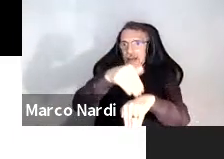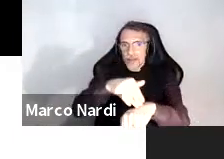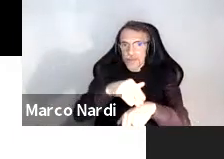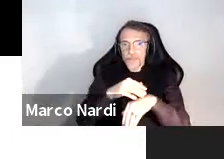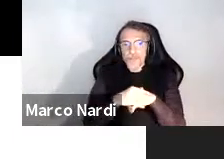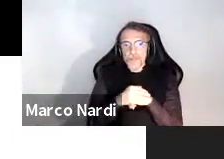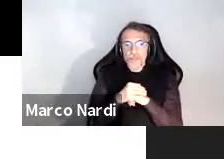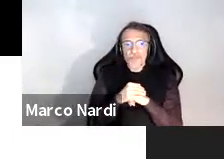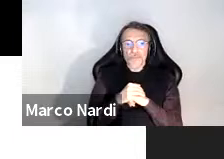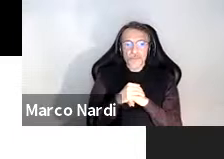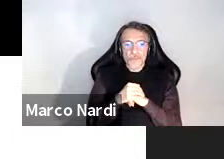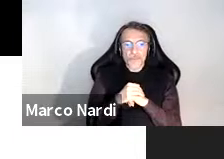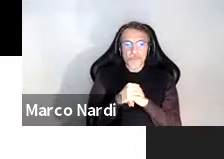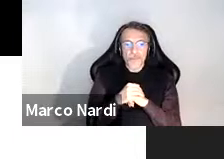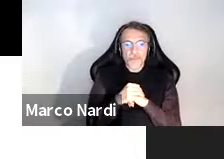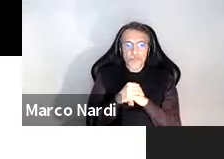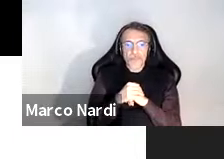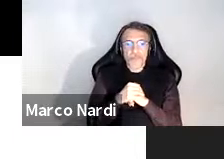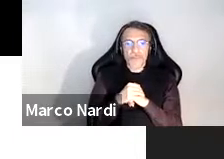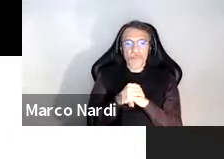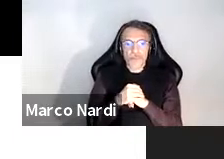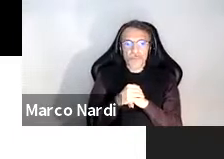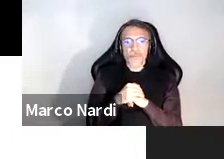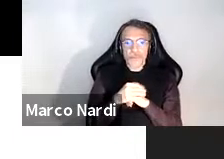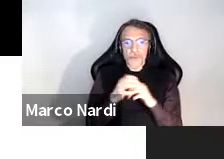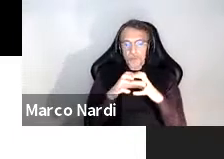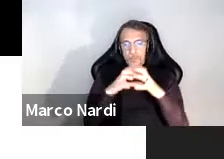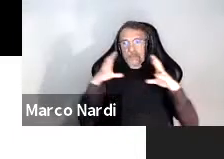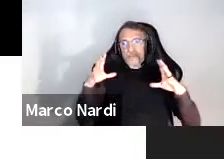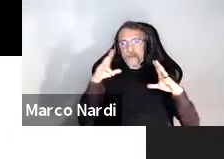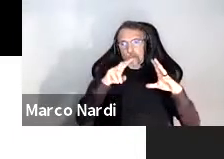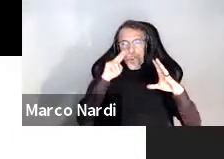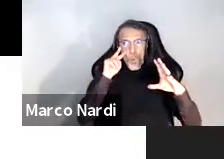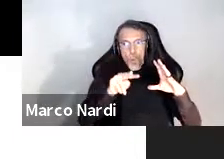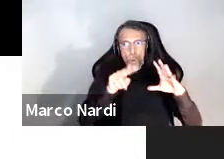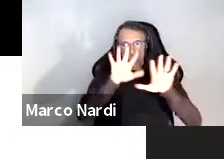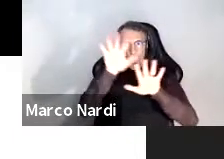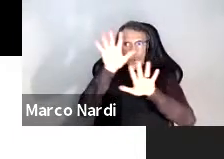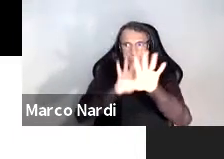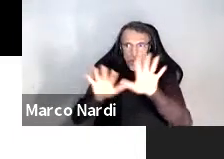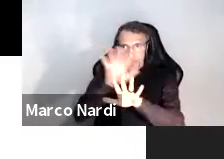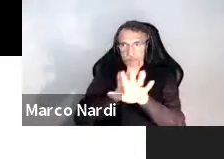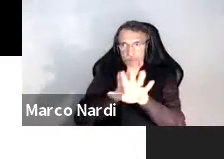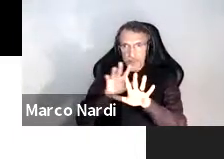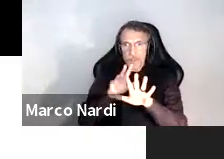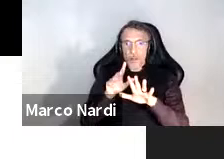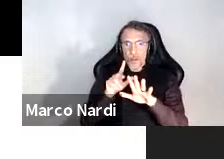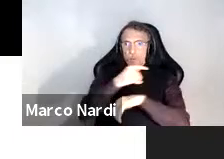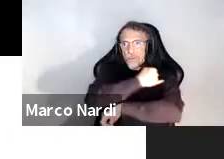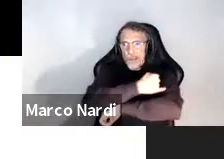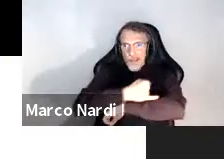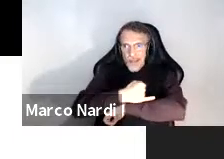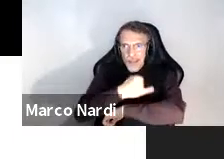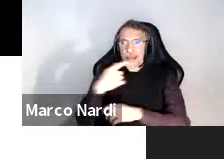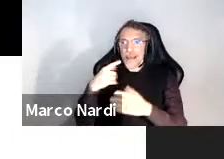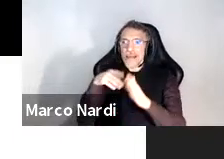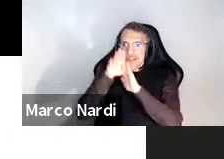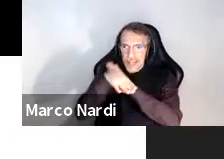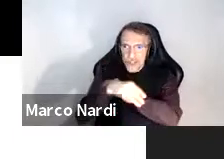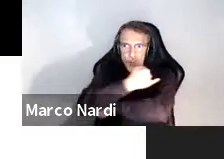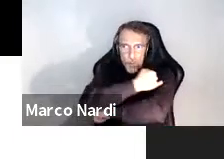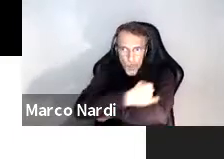macro projections are already in the weak position. So when you look at the real GDP growth, it's in the weak, inflation is already